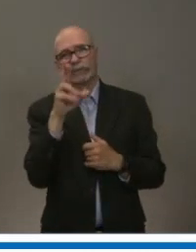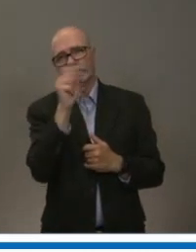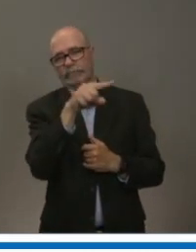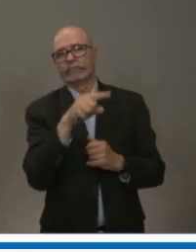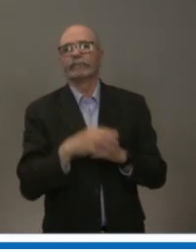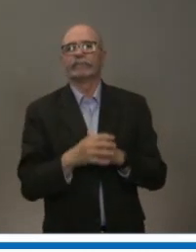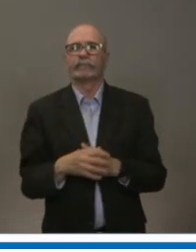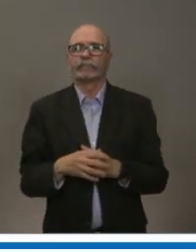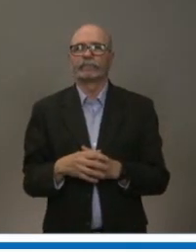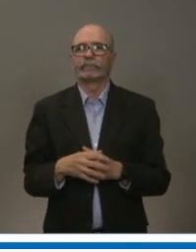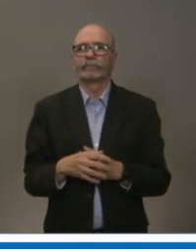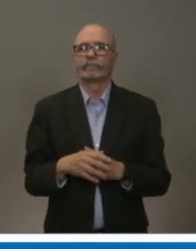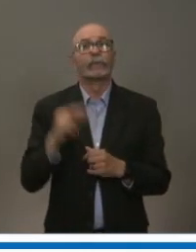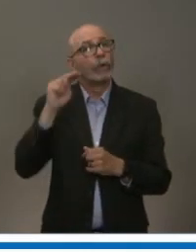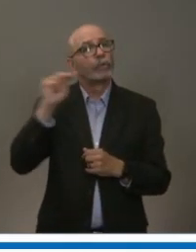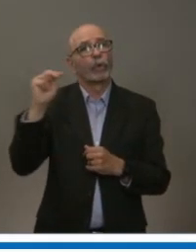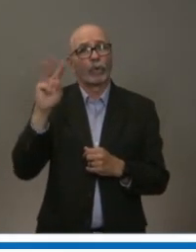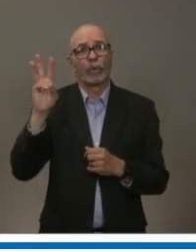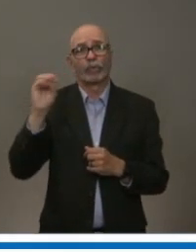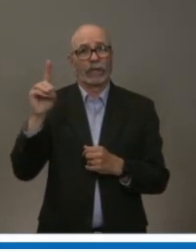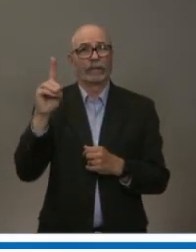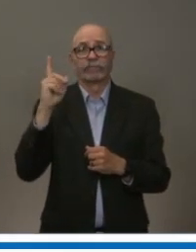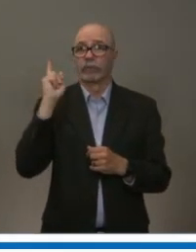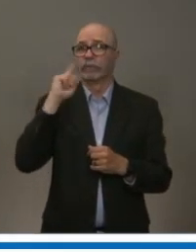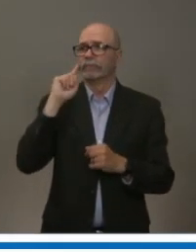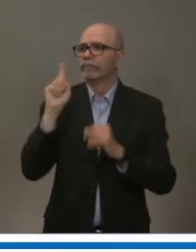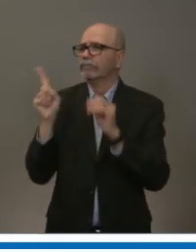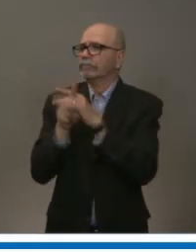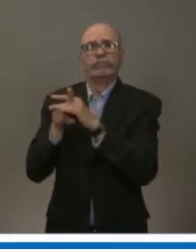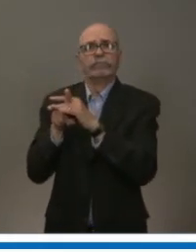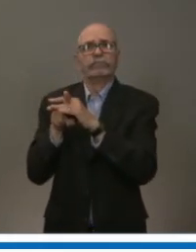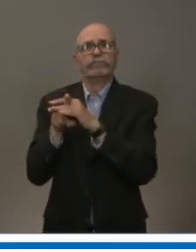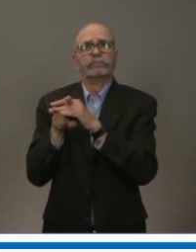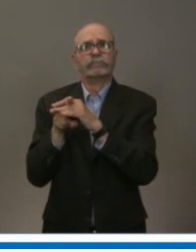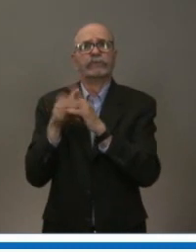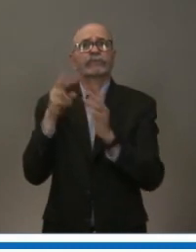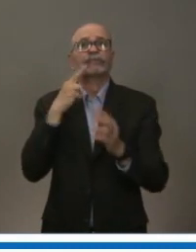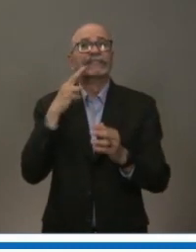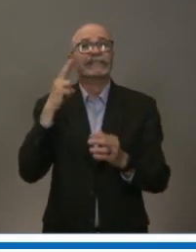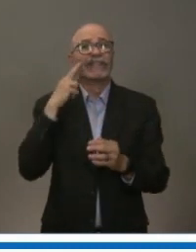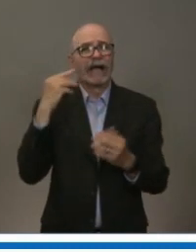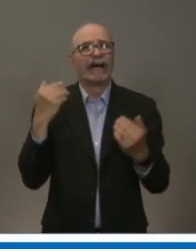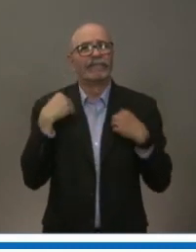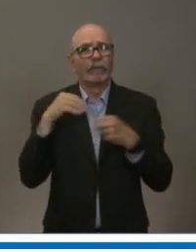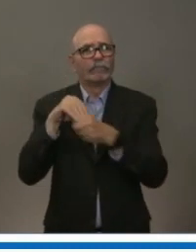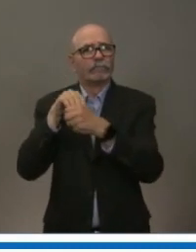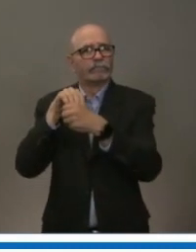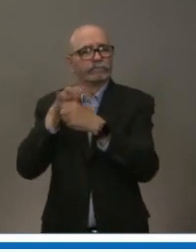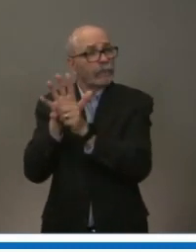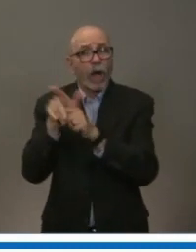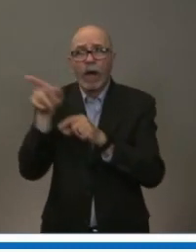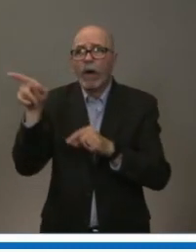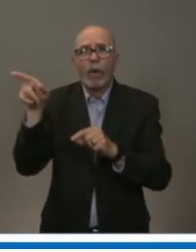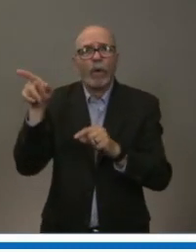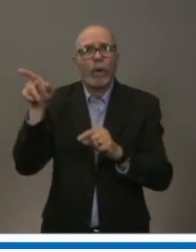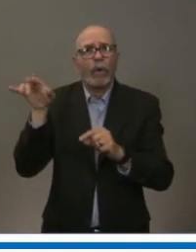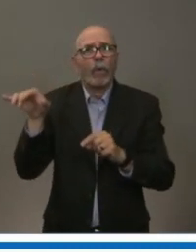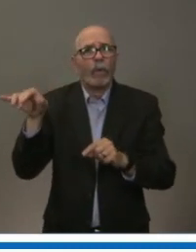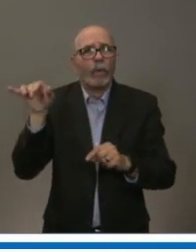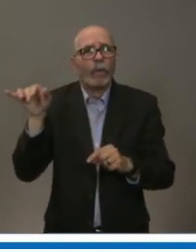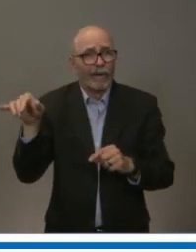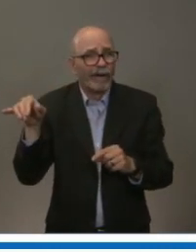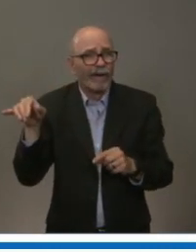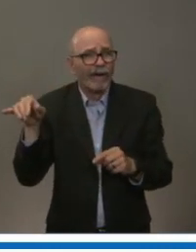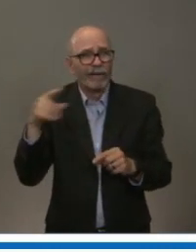has confirmed there are new cases of COVID-19 among residents there. For the last couple of days, my colleague has been trying to figure out the total number